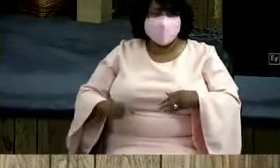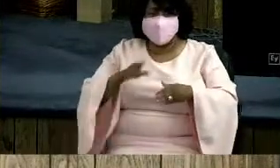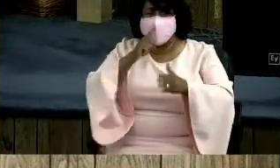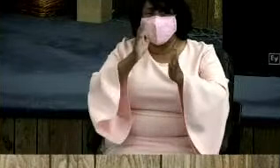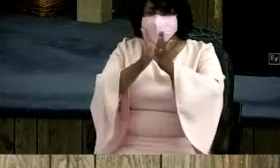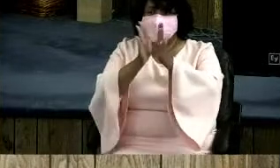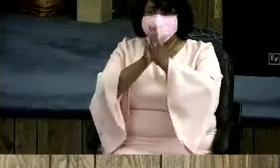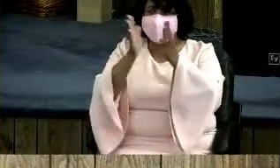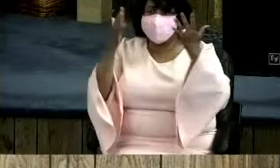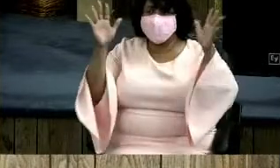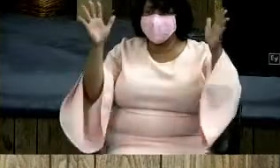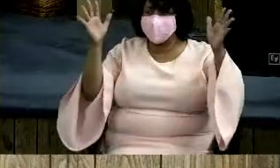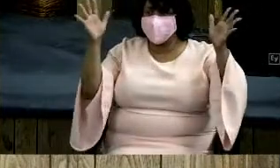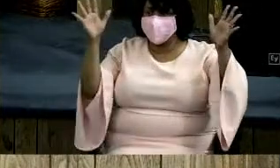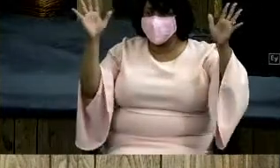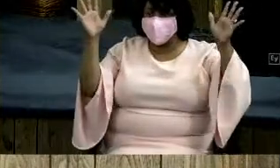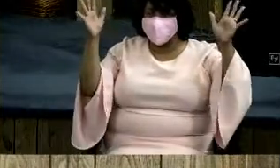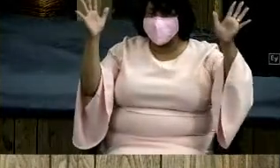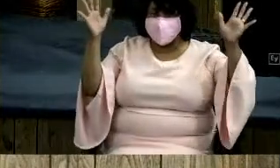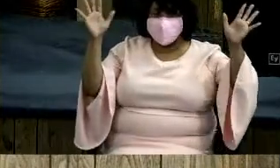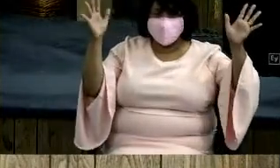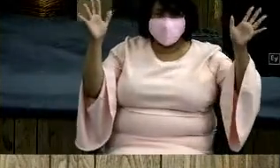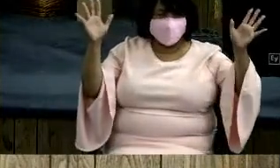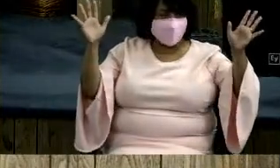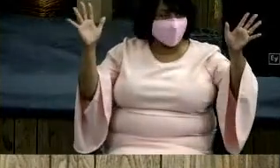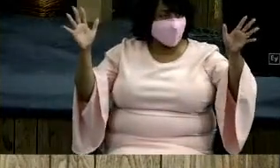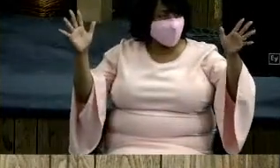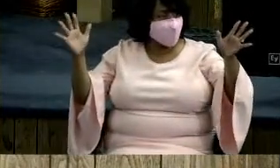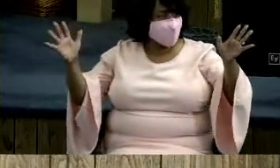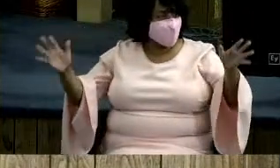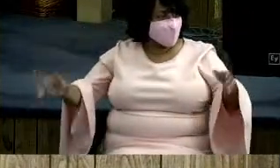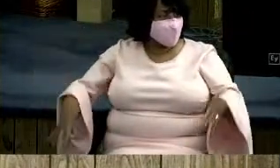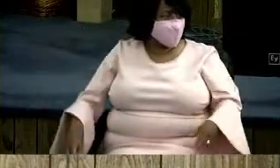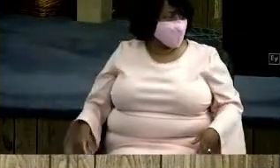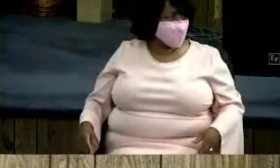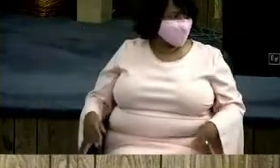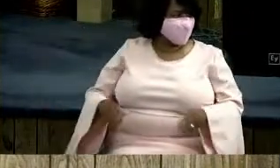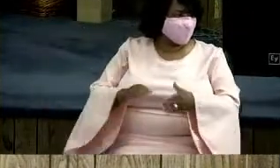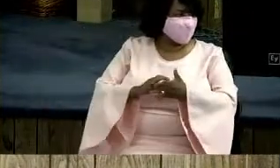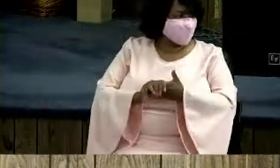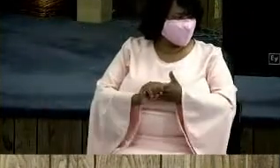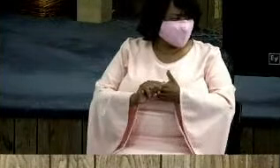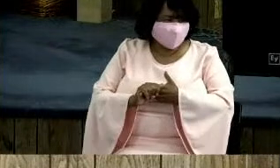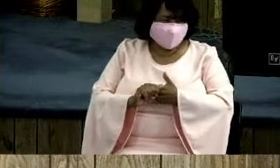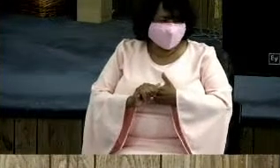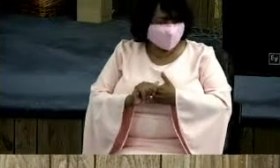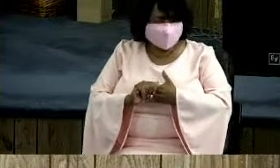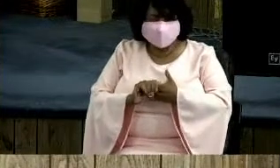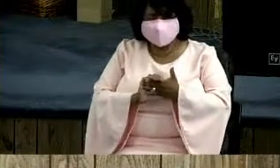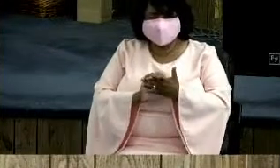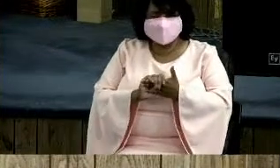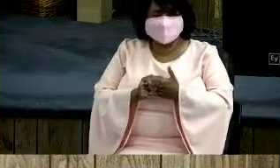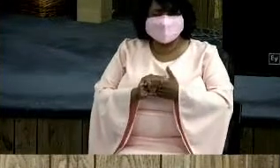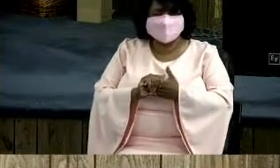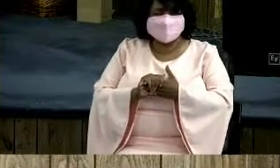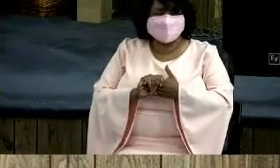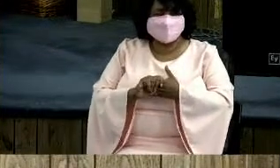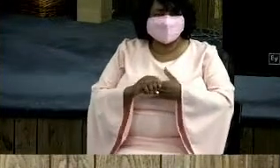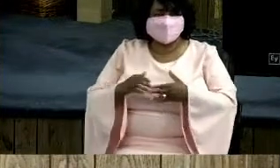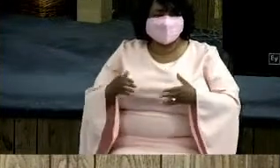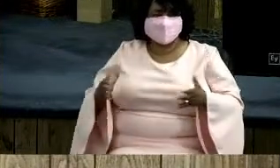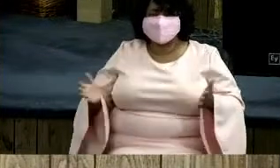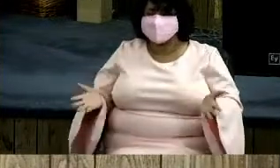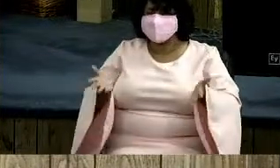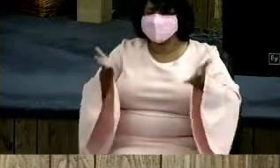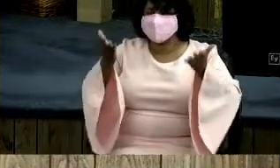now in this sanctuary. Lift up